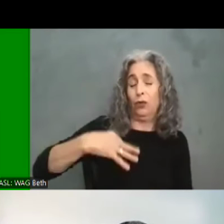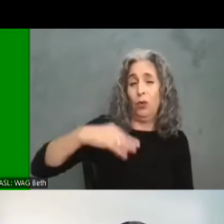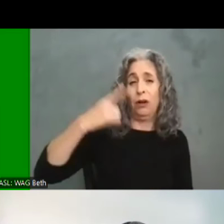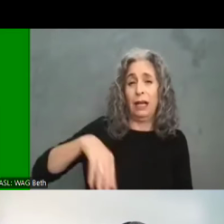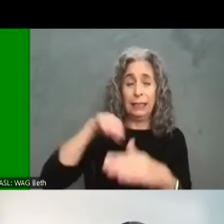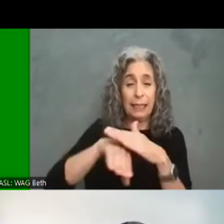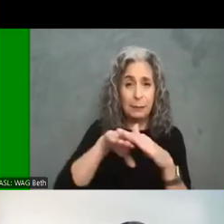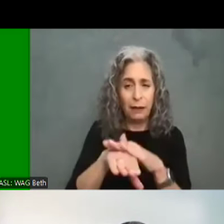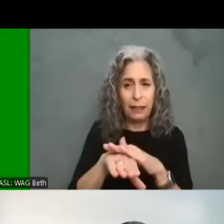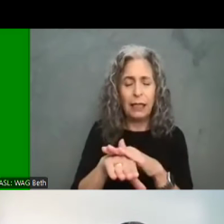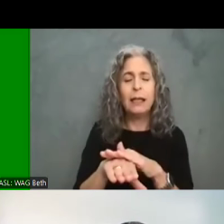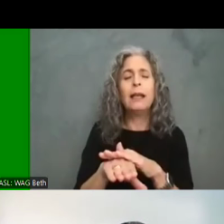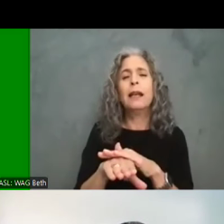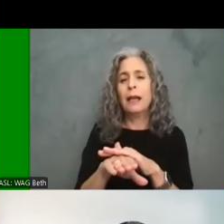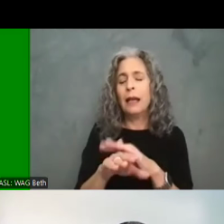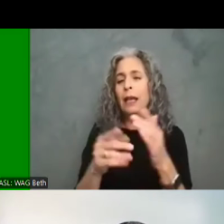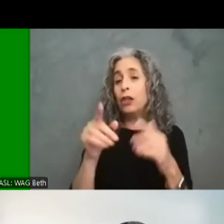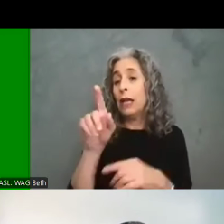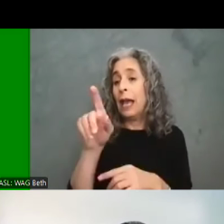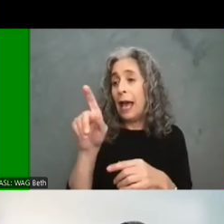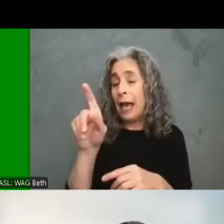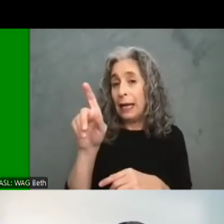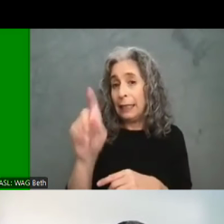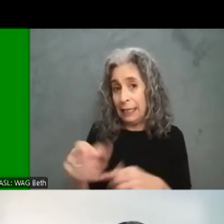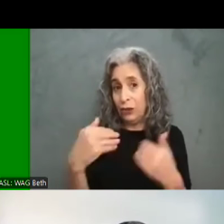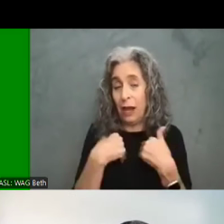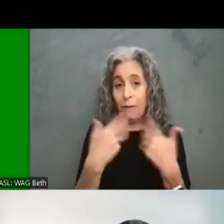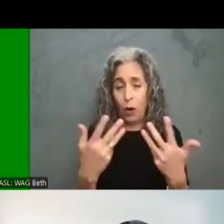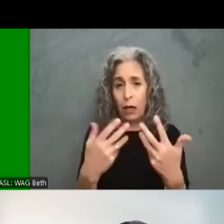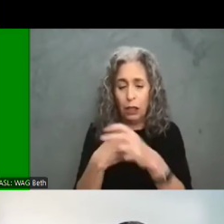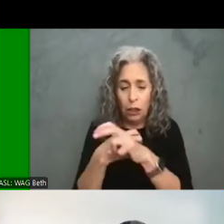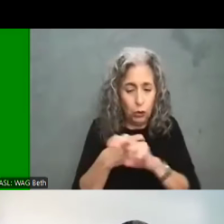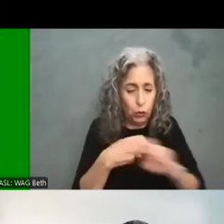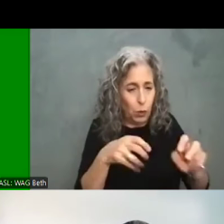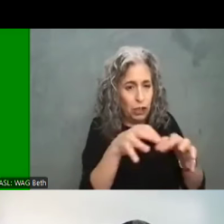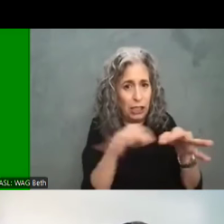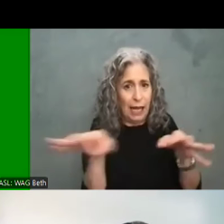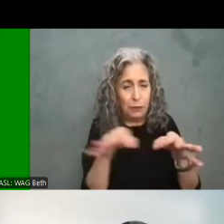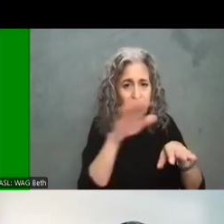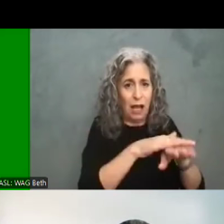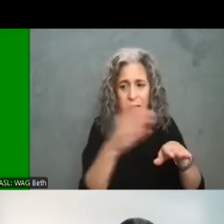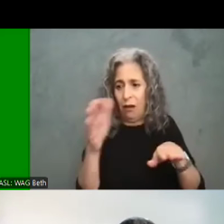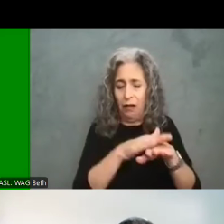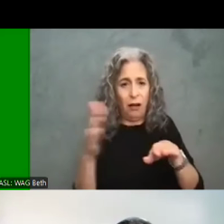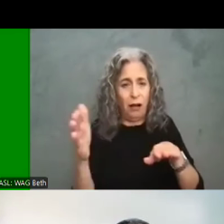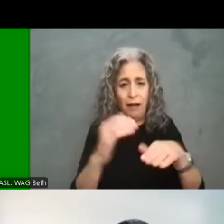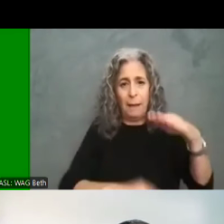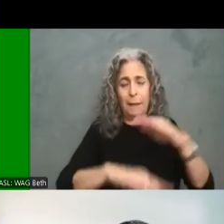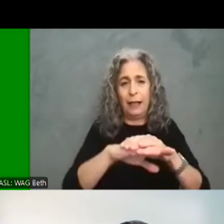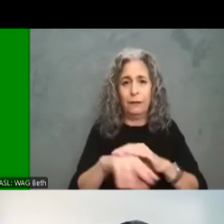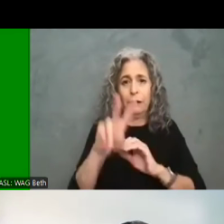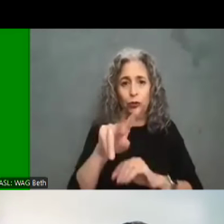accessibility, you need to be able to switch captions on and off with a maximum of 2